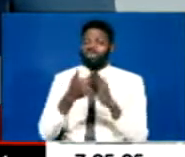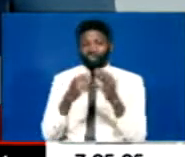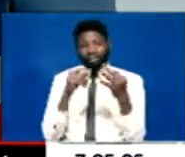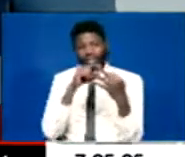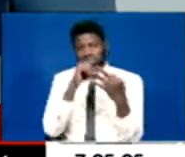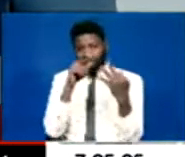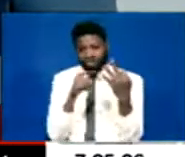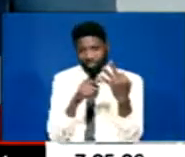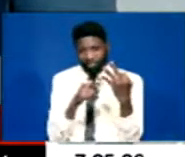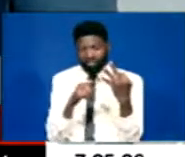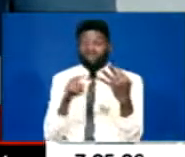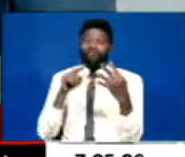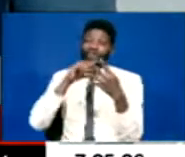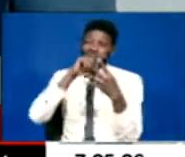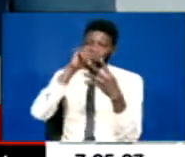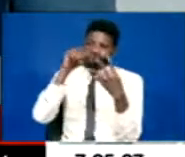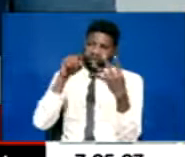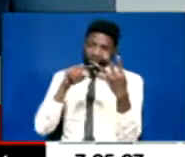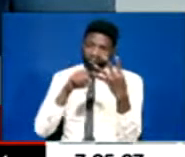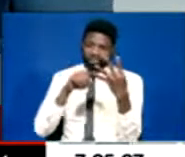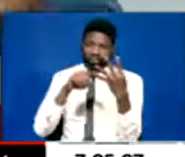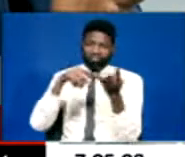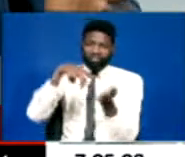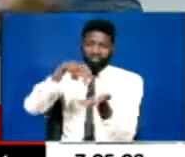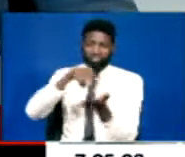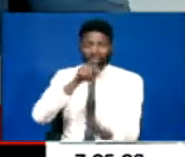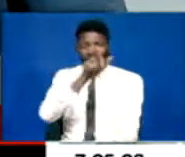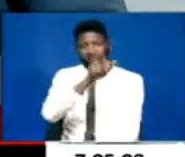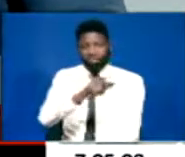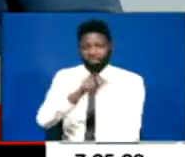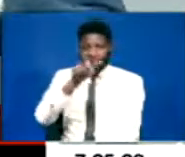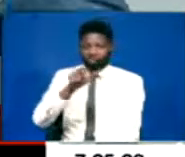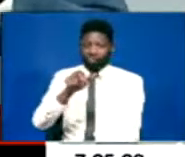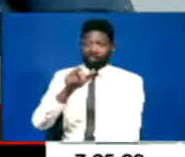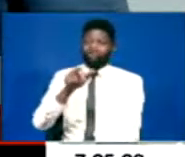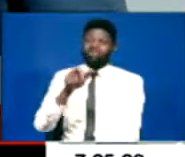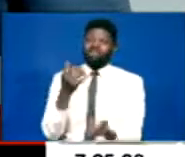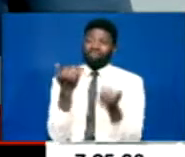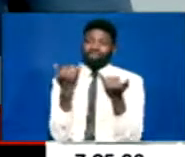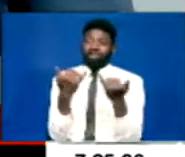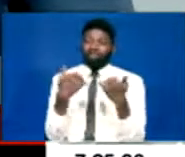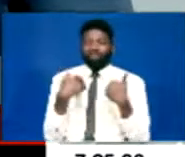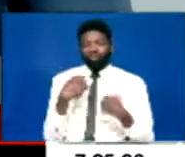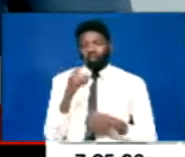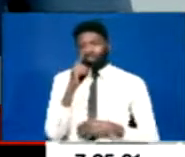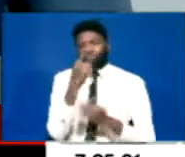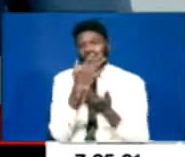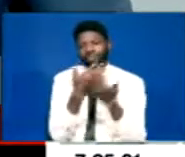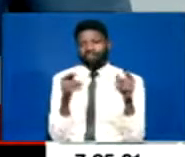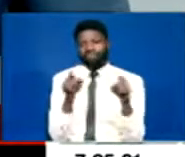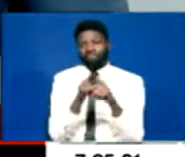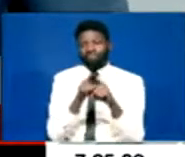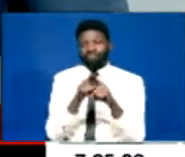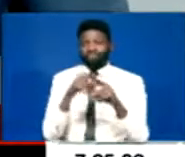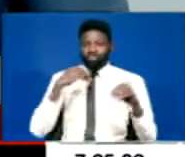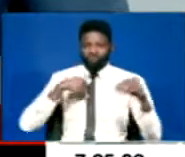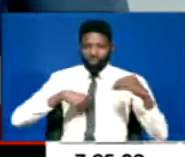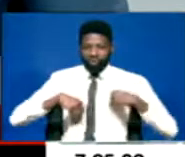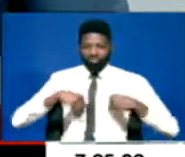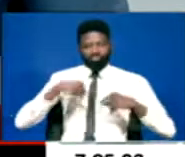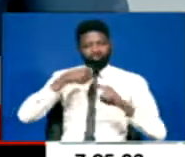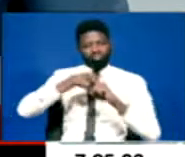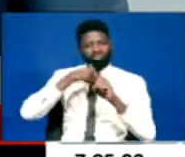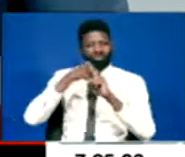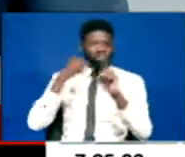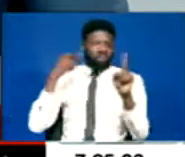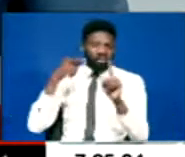four candidates speaking so far, have got one thing in common, to fight corruption. Yeah, all of